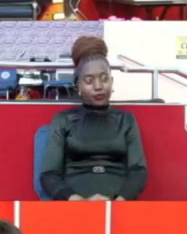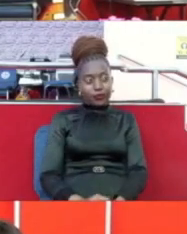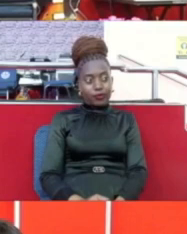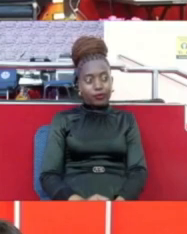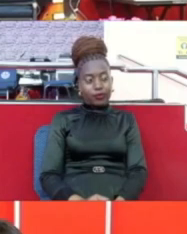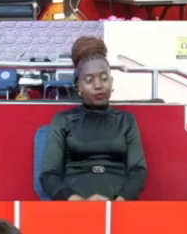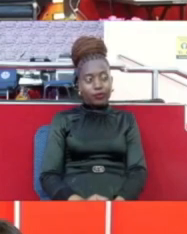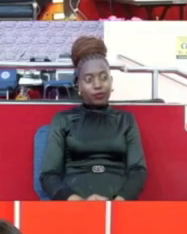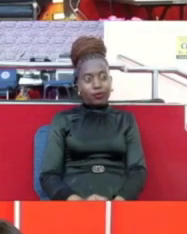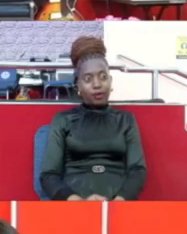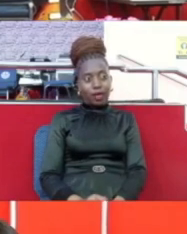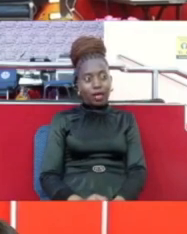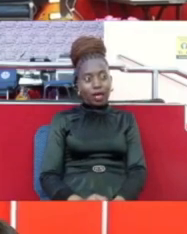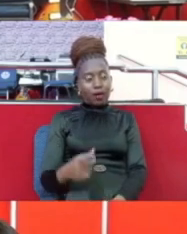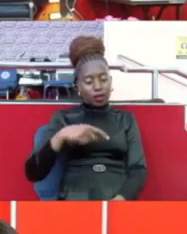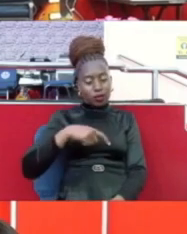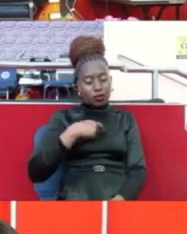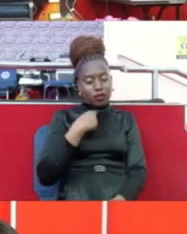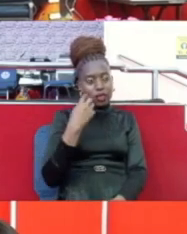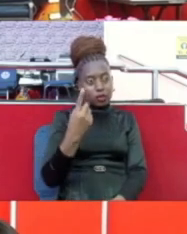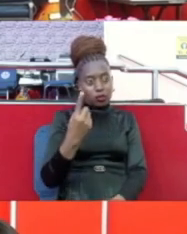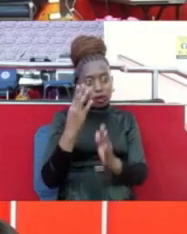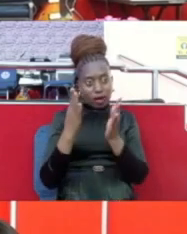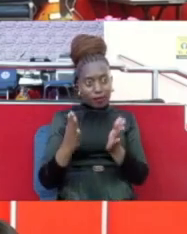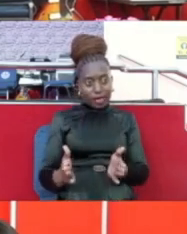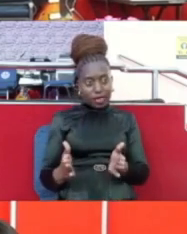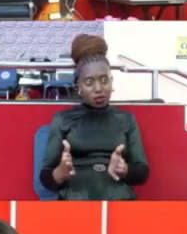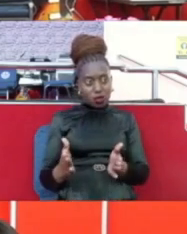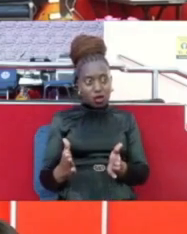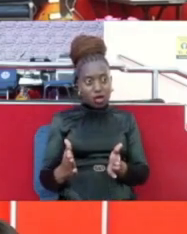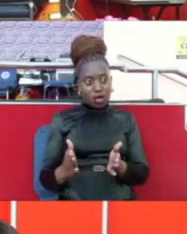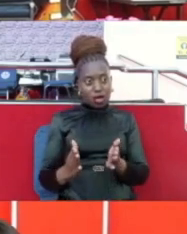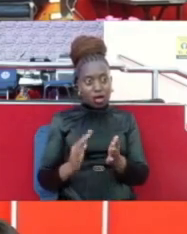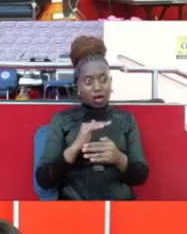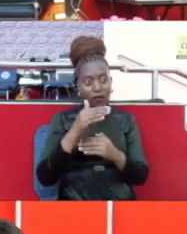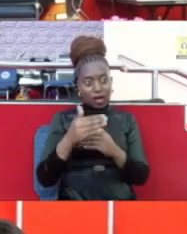reaches one person, akimfikia mtu mmoja pekee, over this next year,